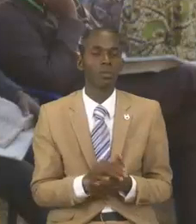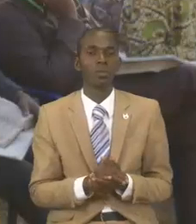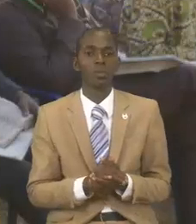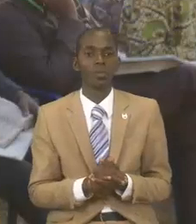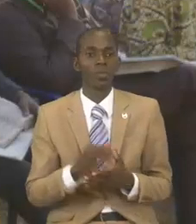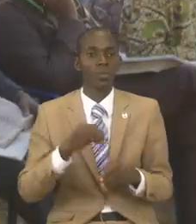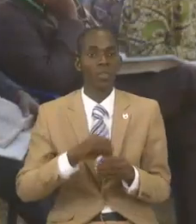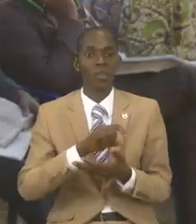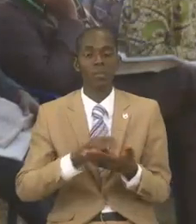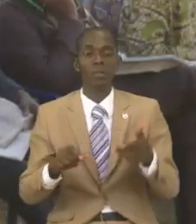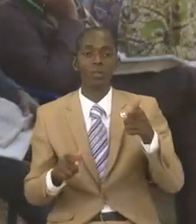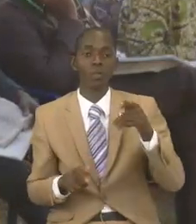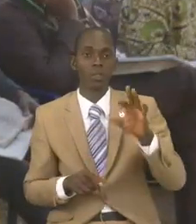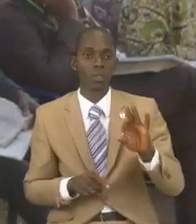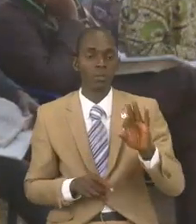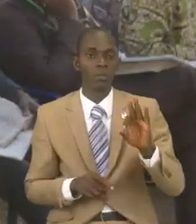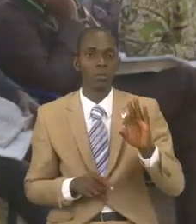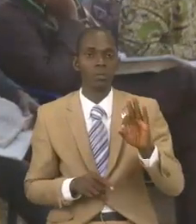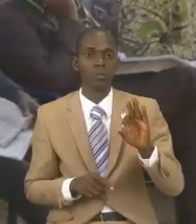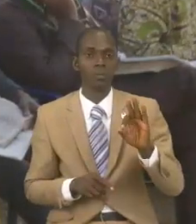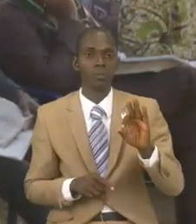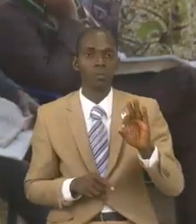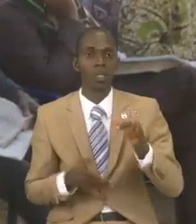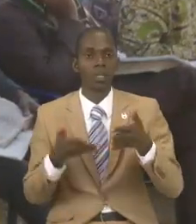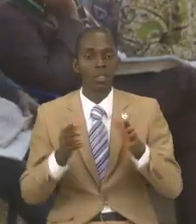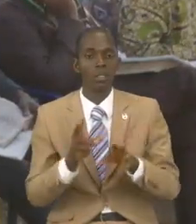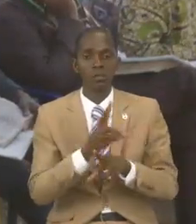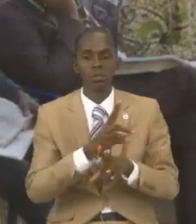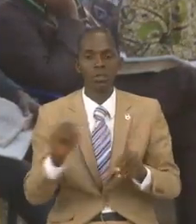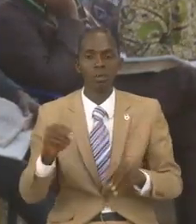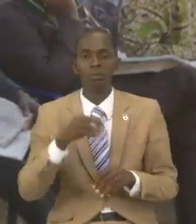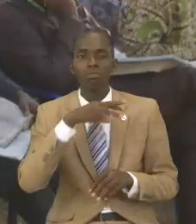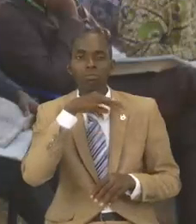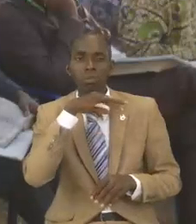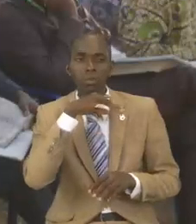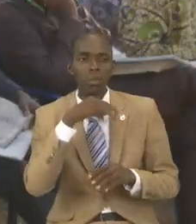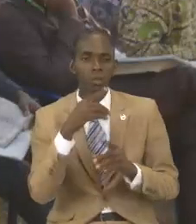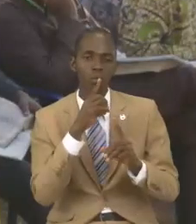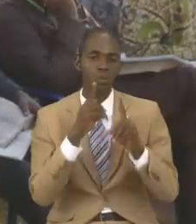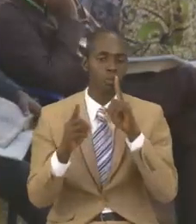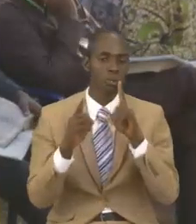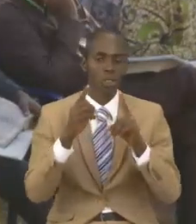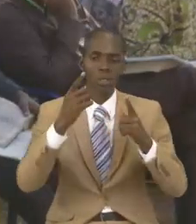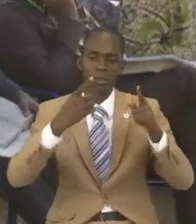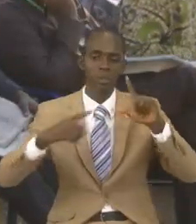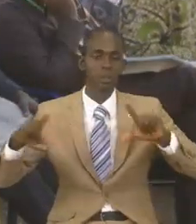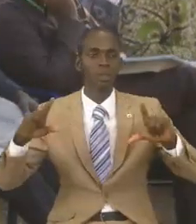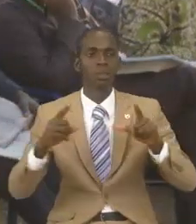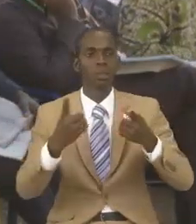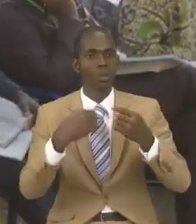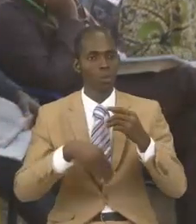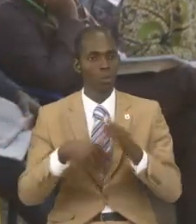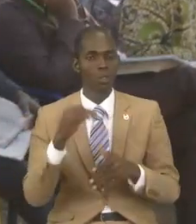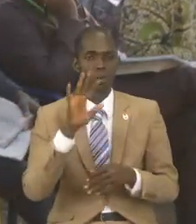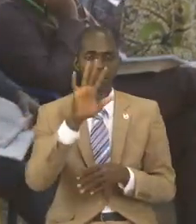verse 29, let no corrupt communication proceed